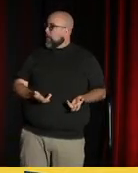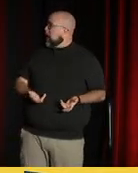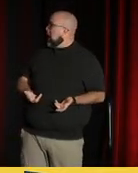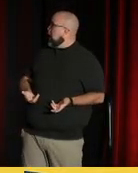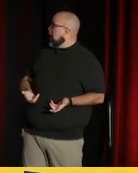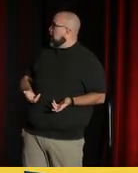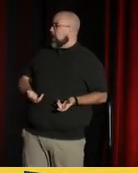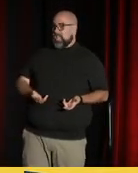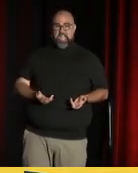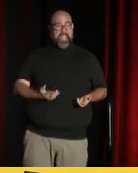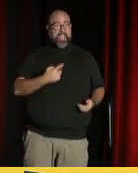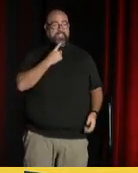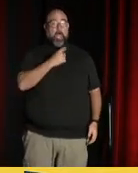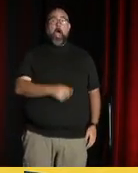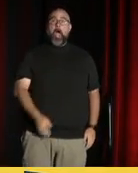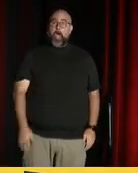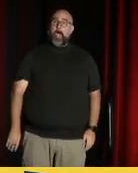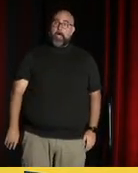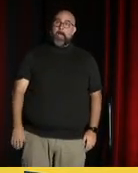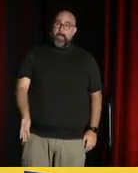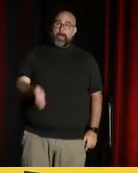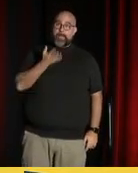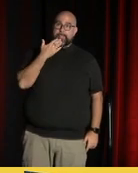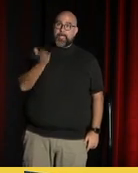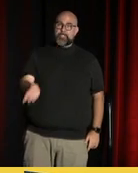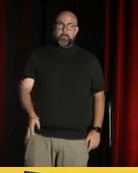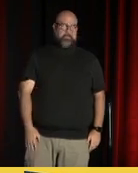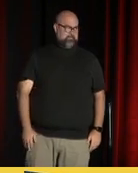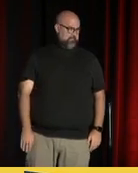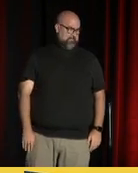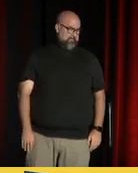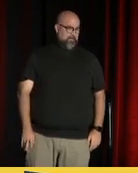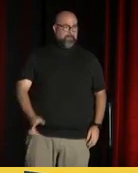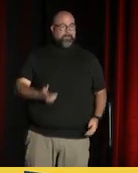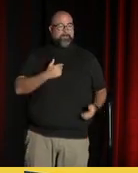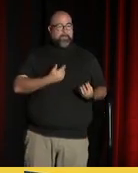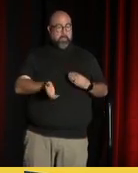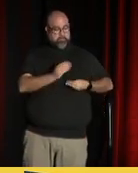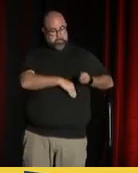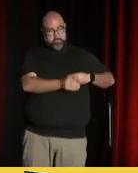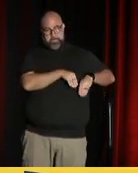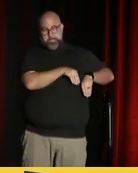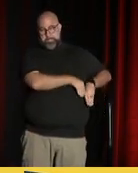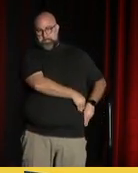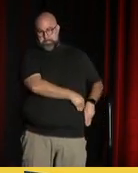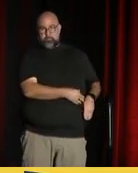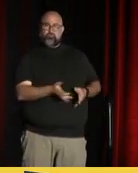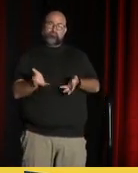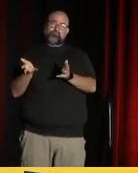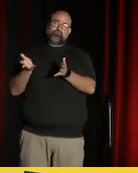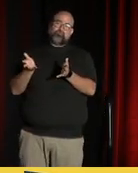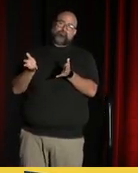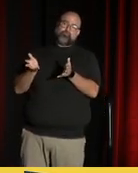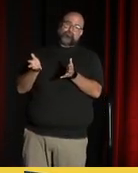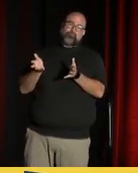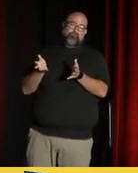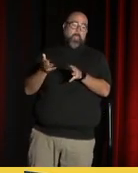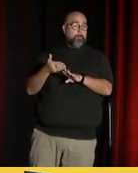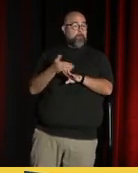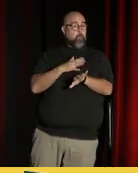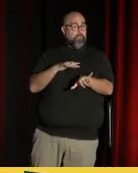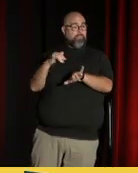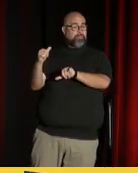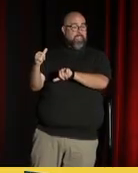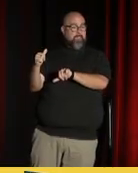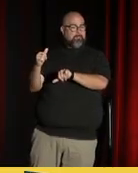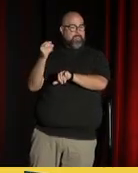I thanked him for it. I wrapped it up, I stuck it in my bag, we talked a little longer, and before he left my dressing